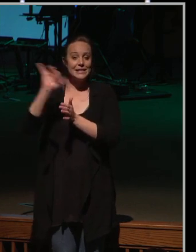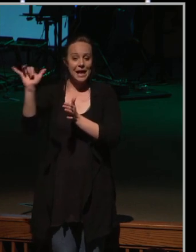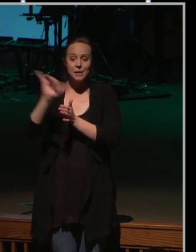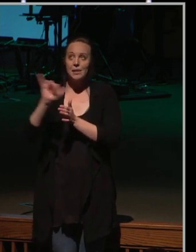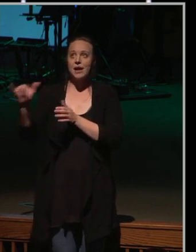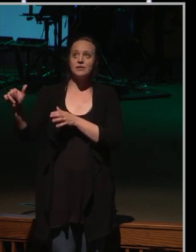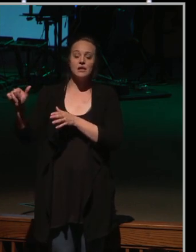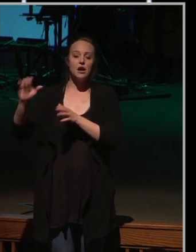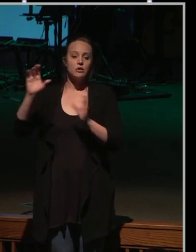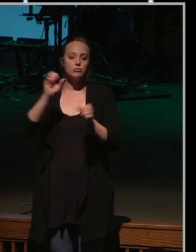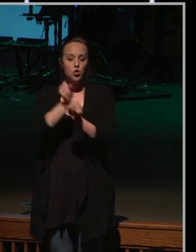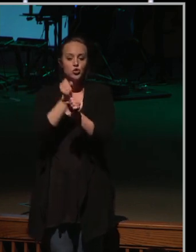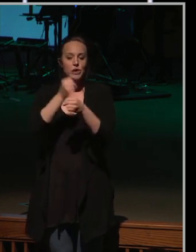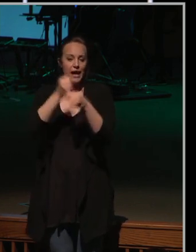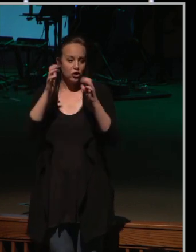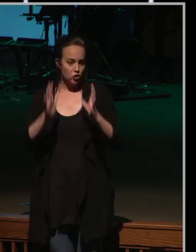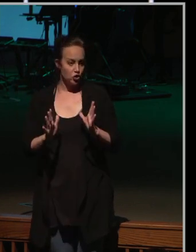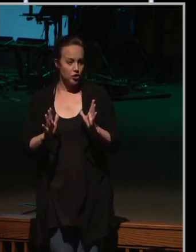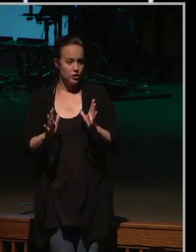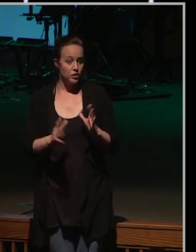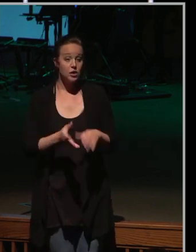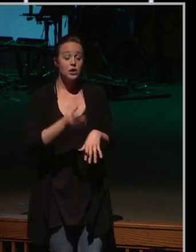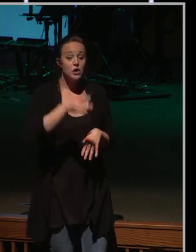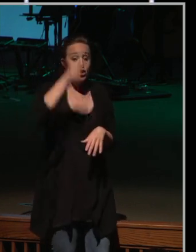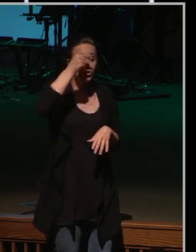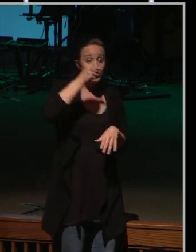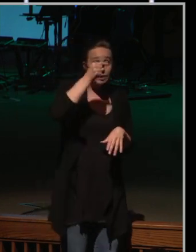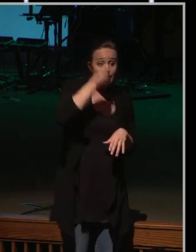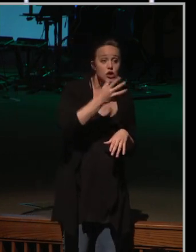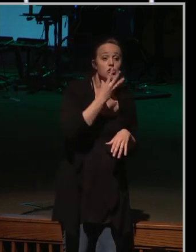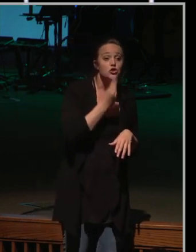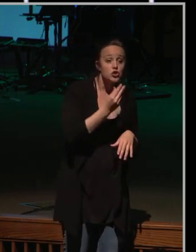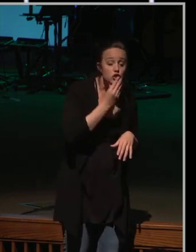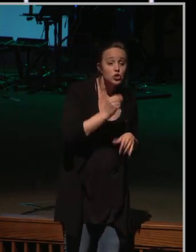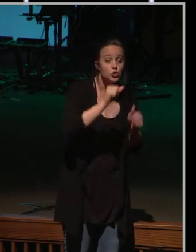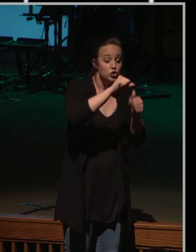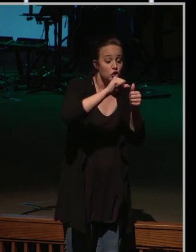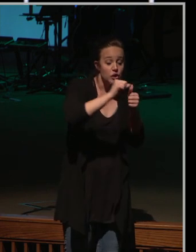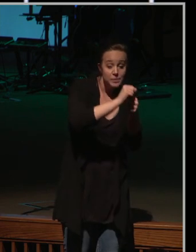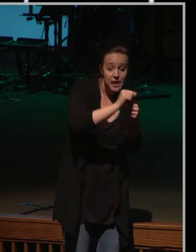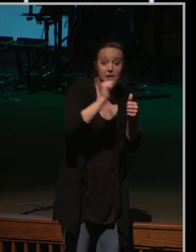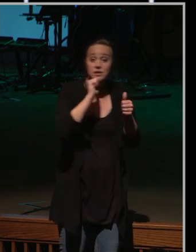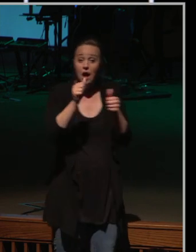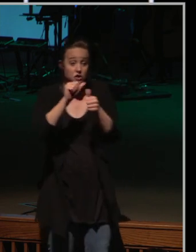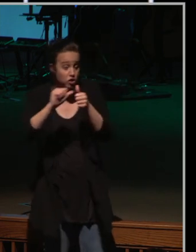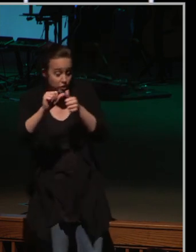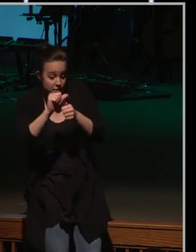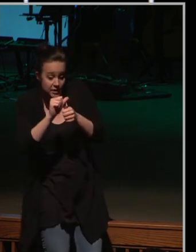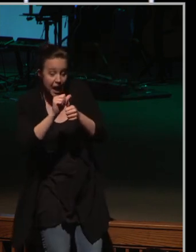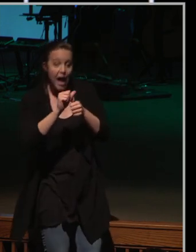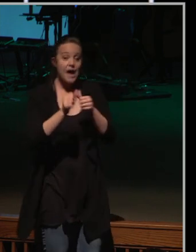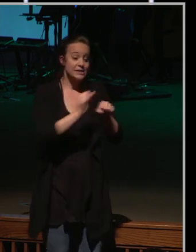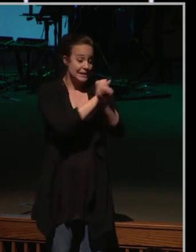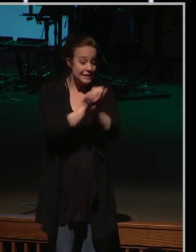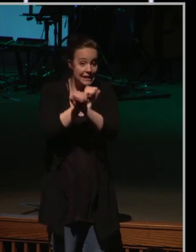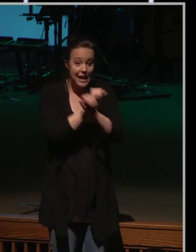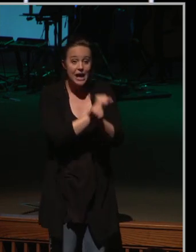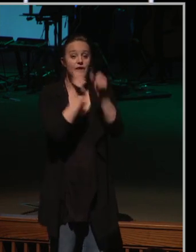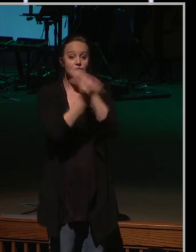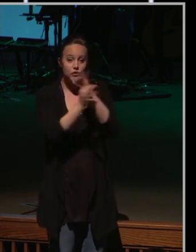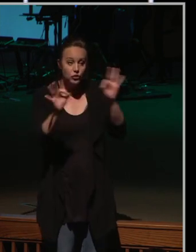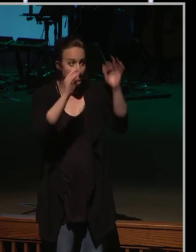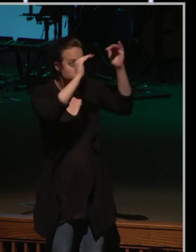there is not Greek or Jew, circumcised and uncircumcised, barbarian, Scythian, slave, free, but Christ is in